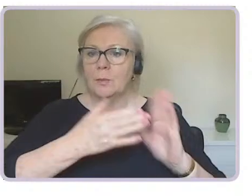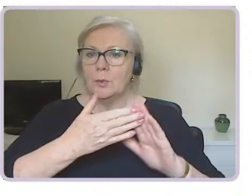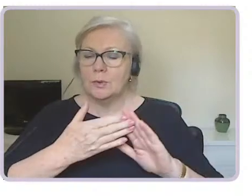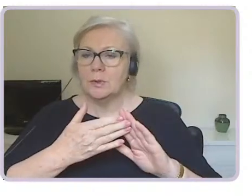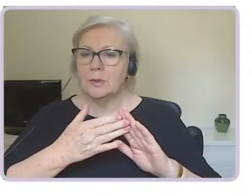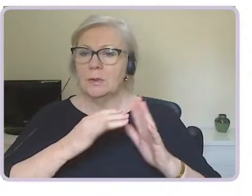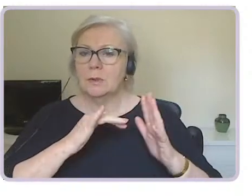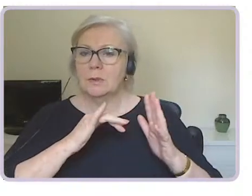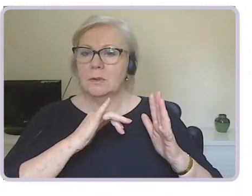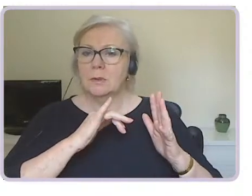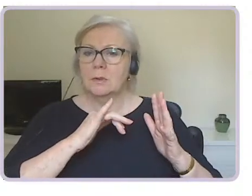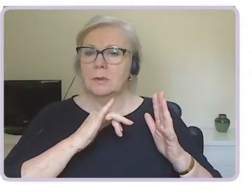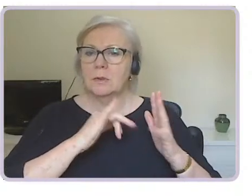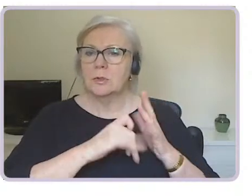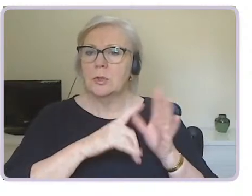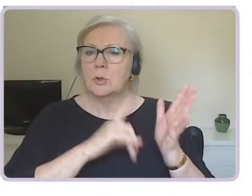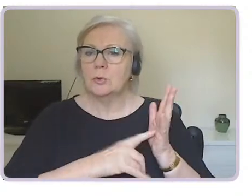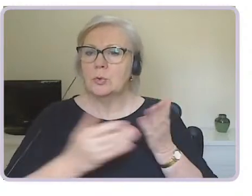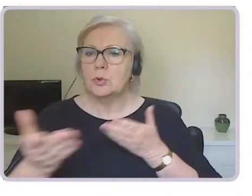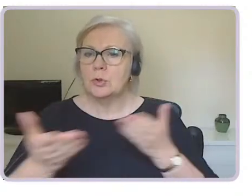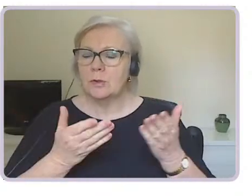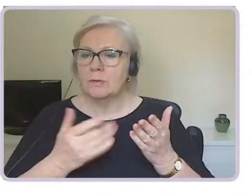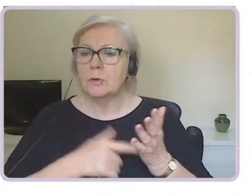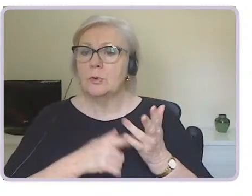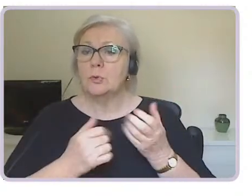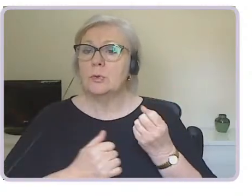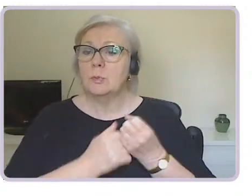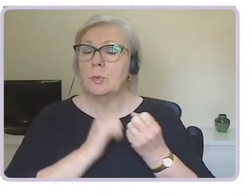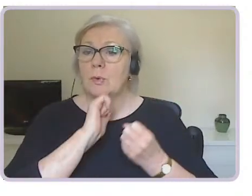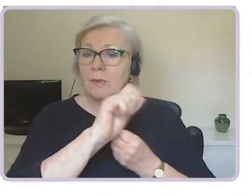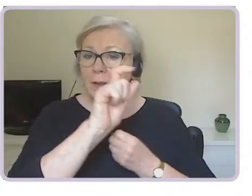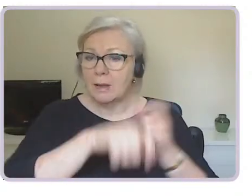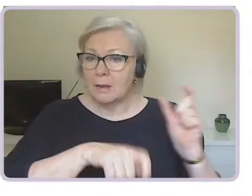to support their clients at greatest risk with bushfire planning.